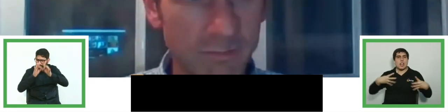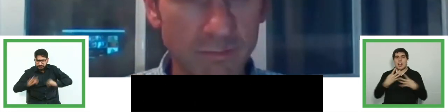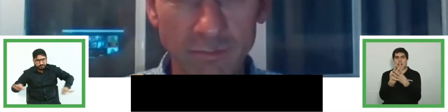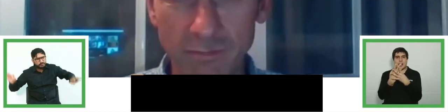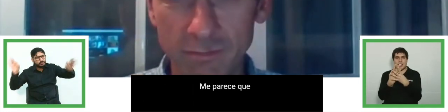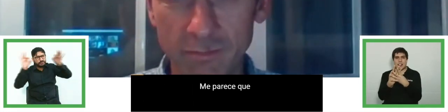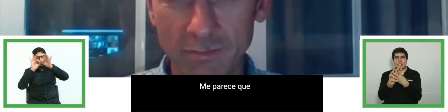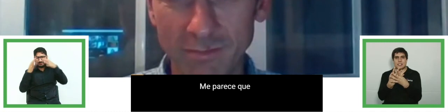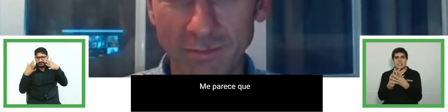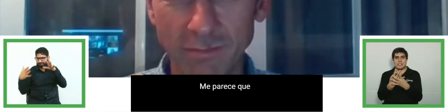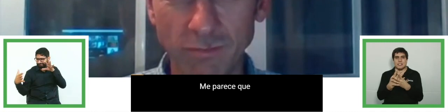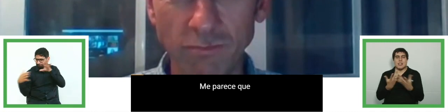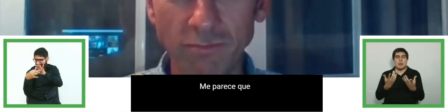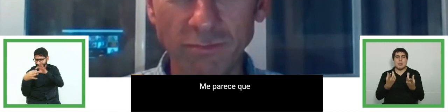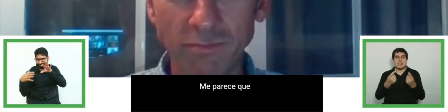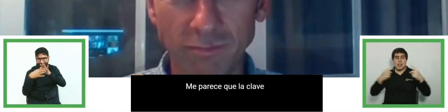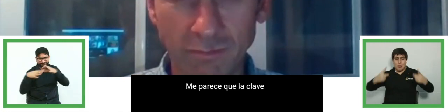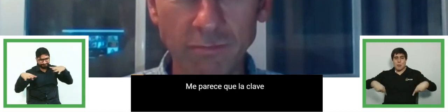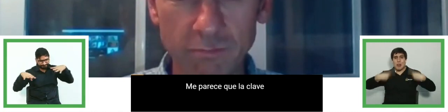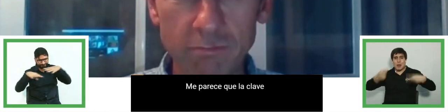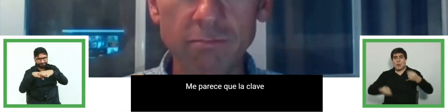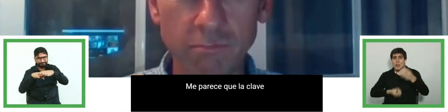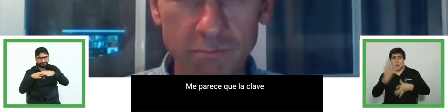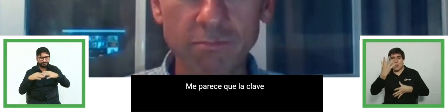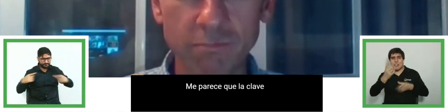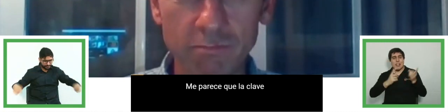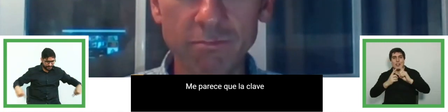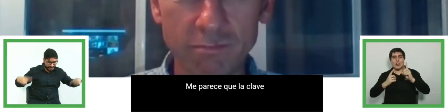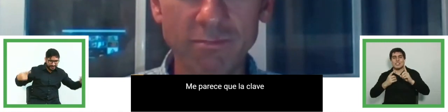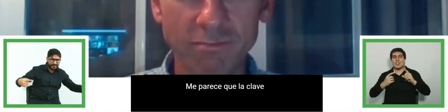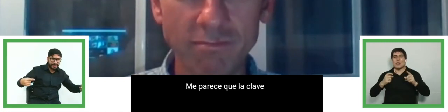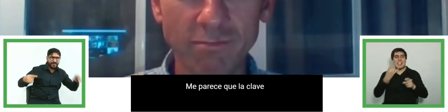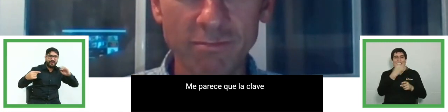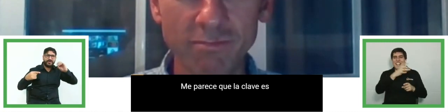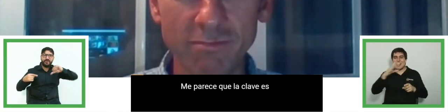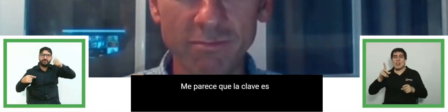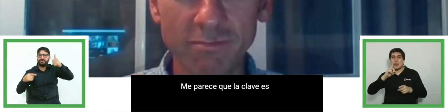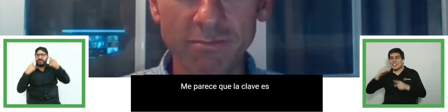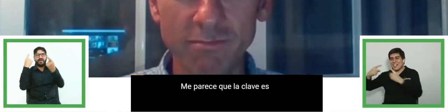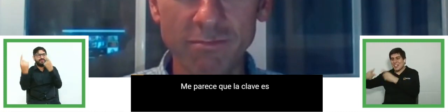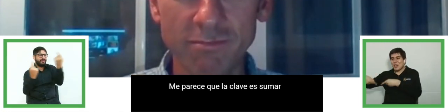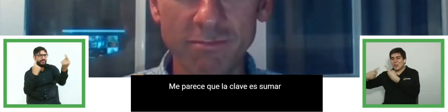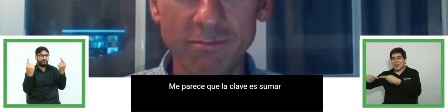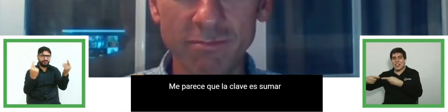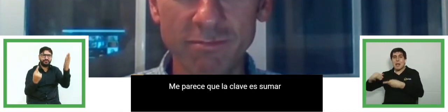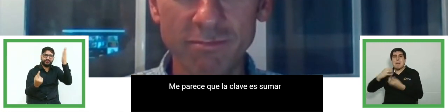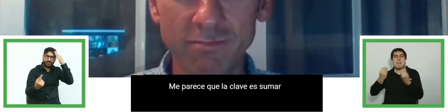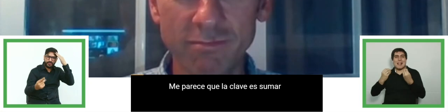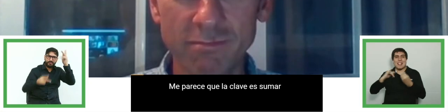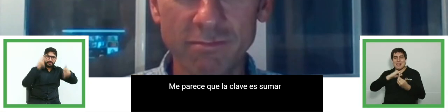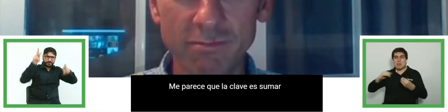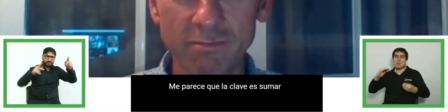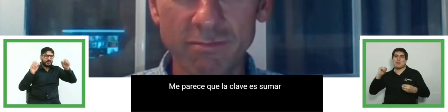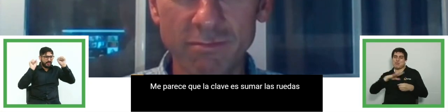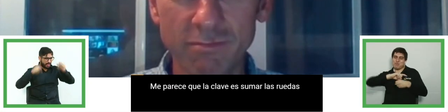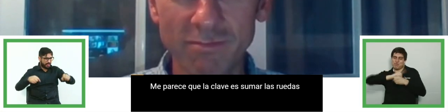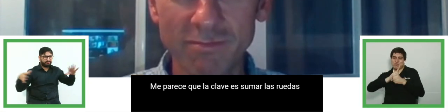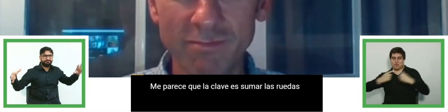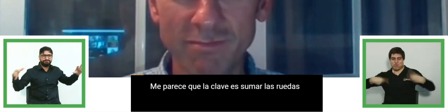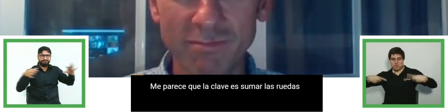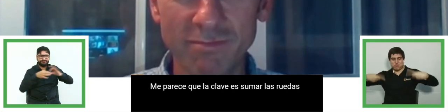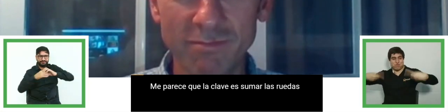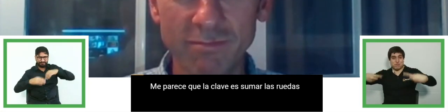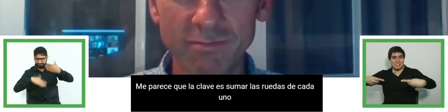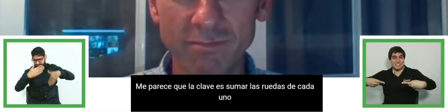to sum up the wheels we all have to be going faster and to have present that